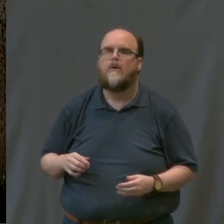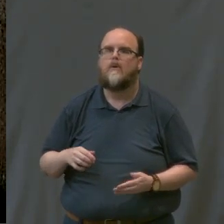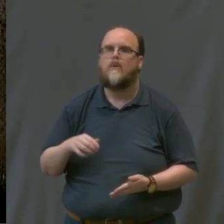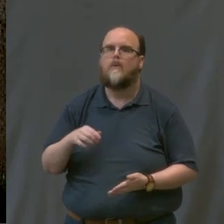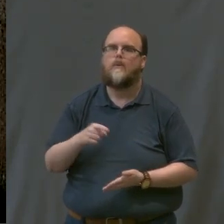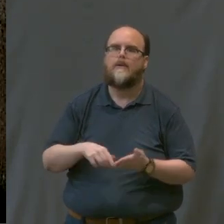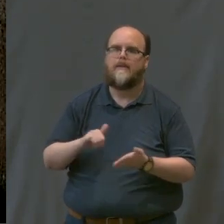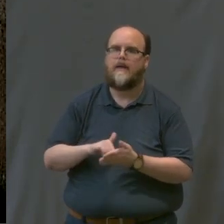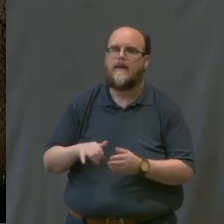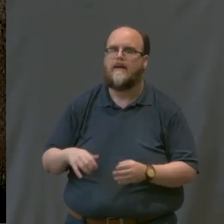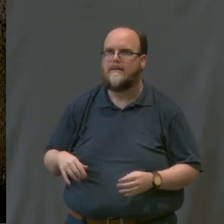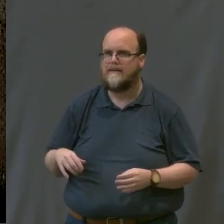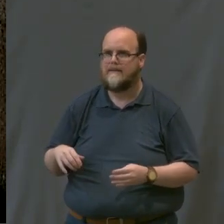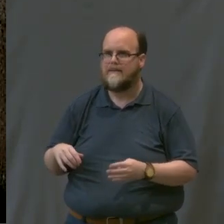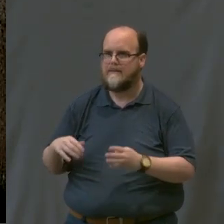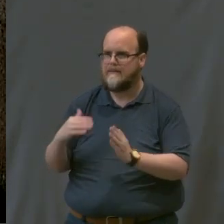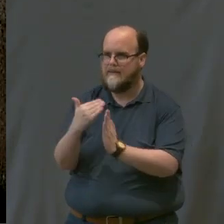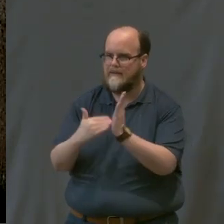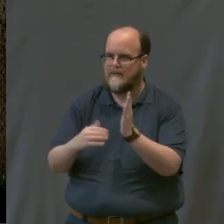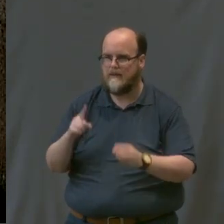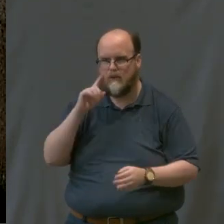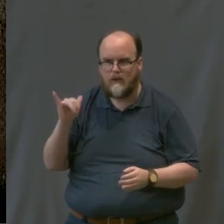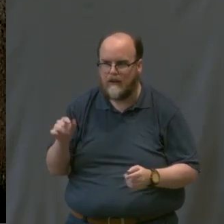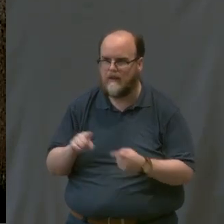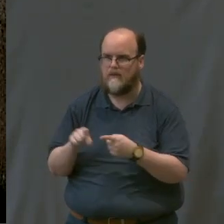that sequence look like to you?